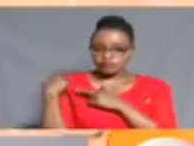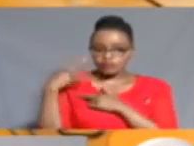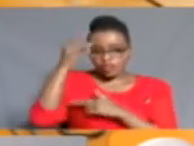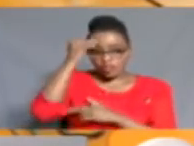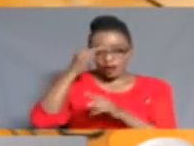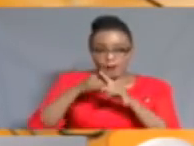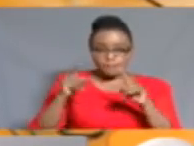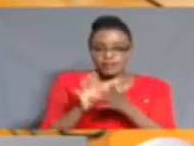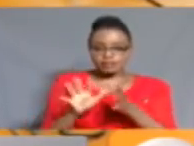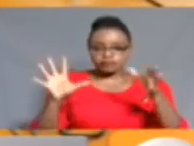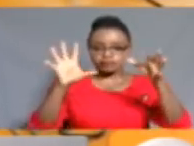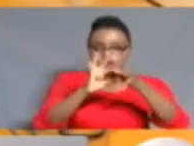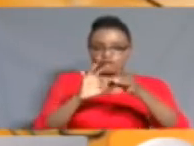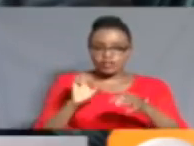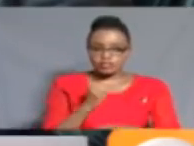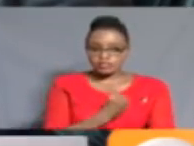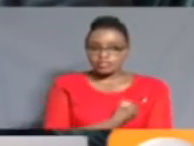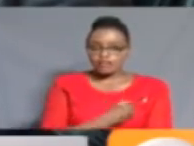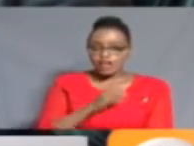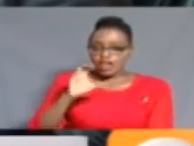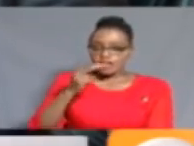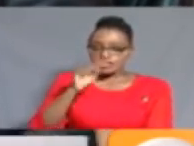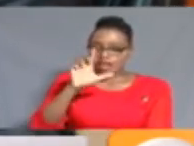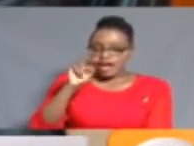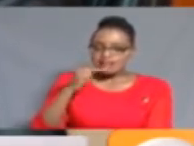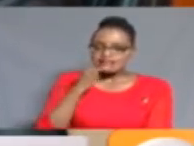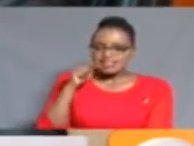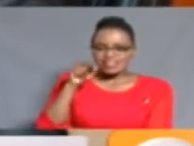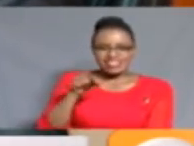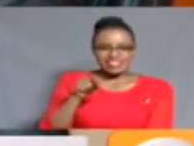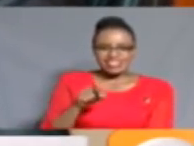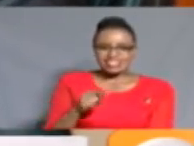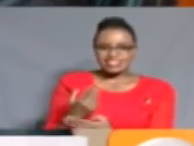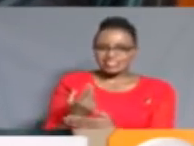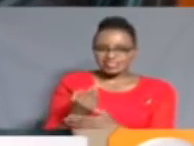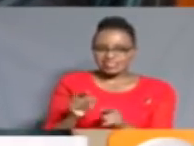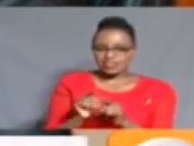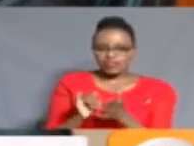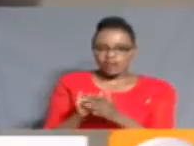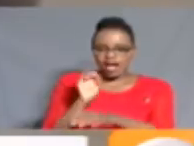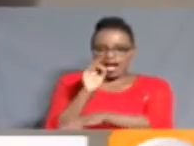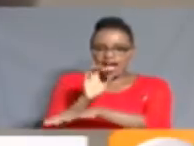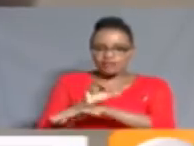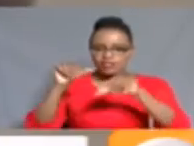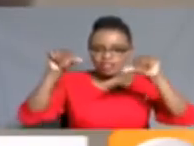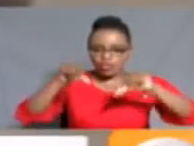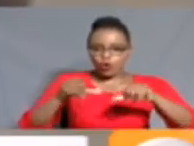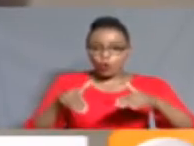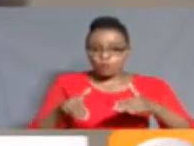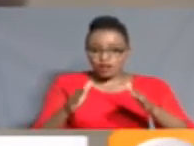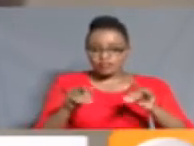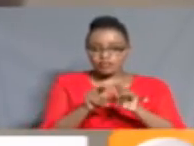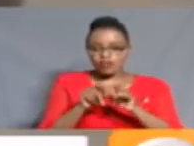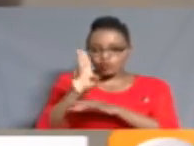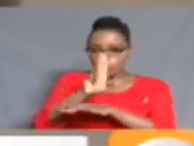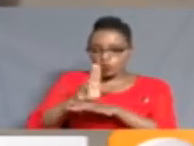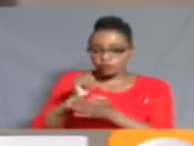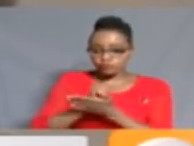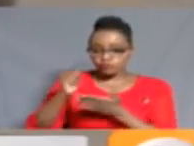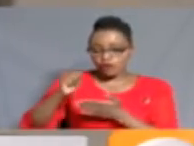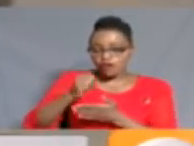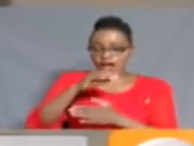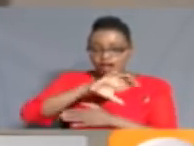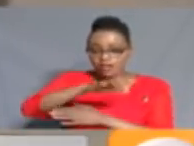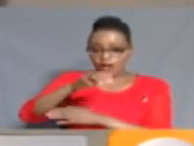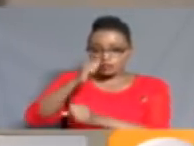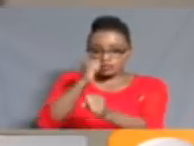But in a rejoinder, Senator Cherakey faulted the move, terming it as ill-advised, and that the governor was using the suspended county